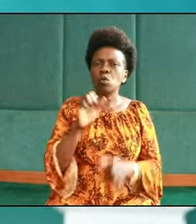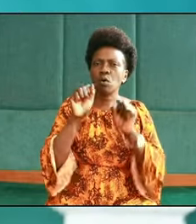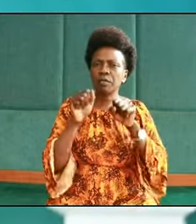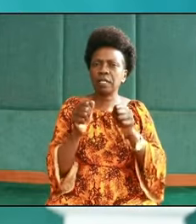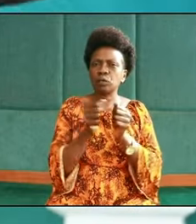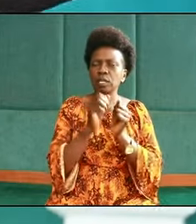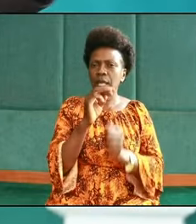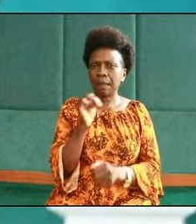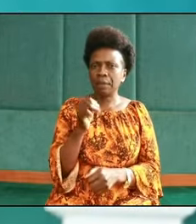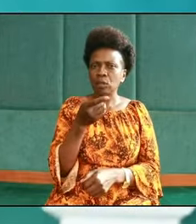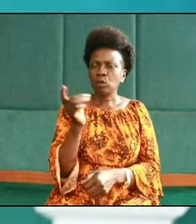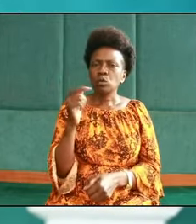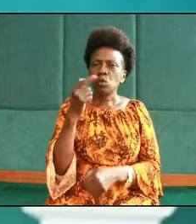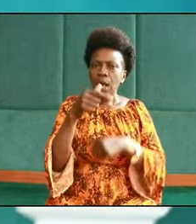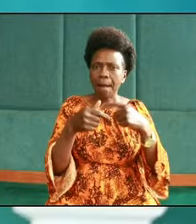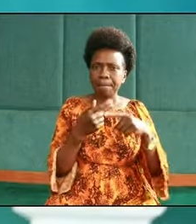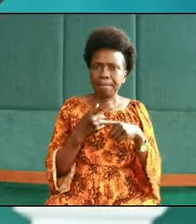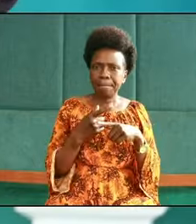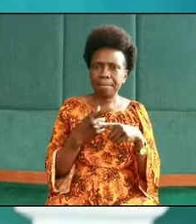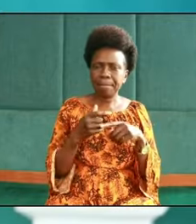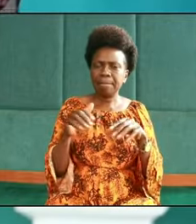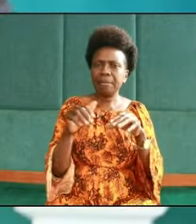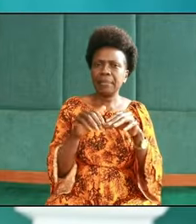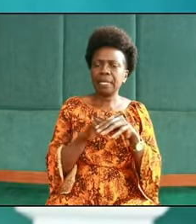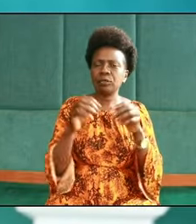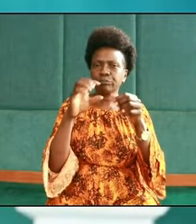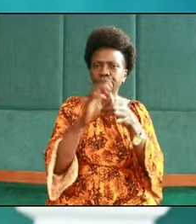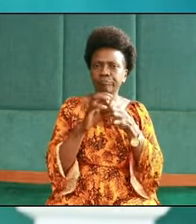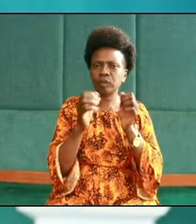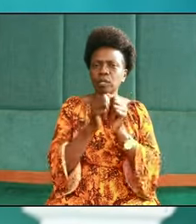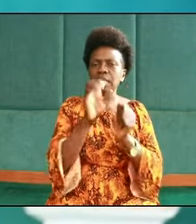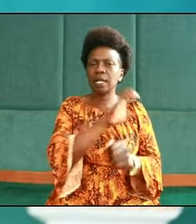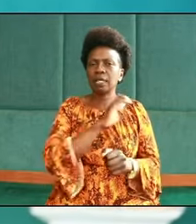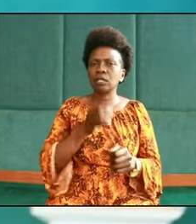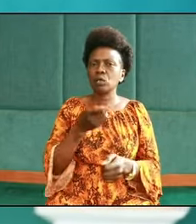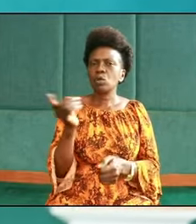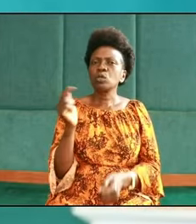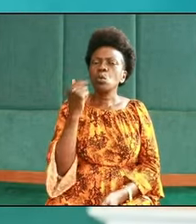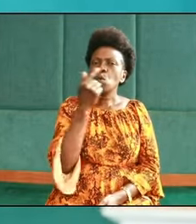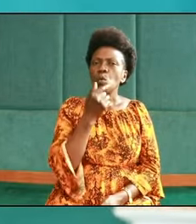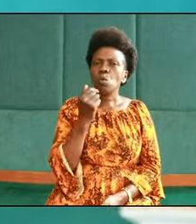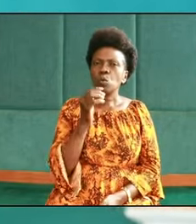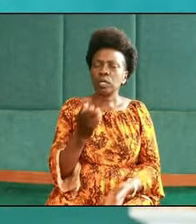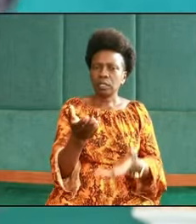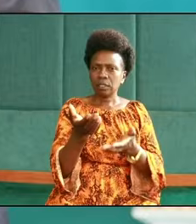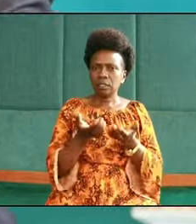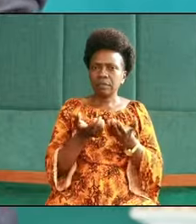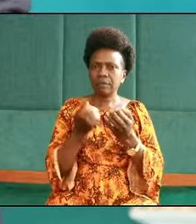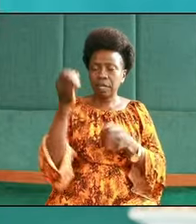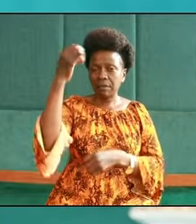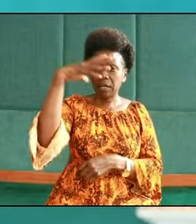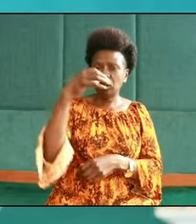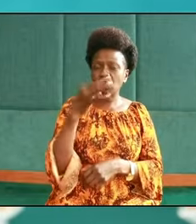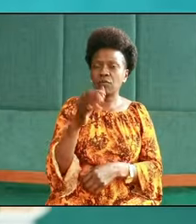covenant, those who come in union with Christ, those who receive the